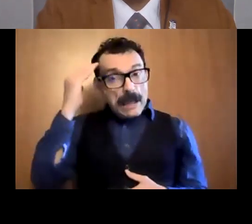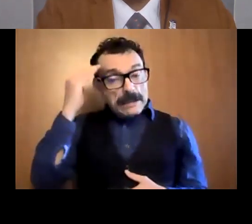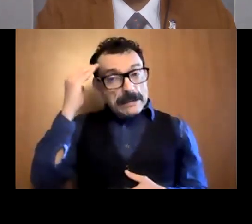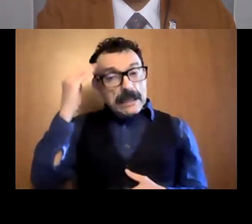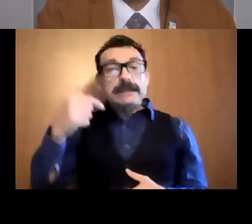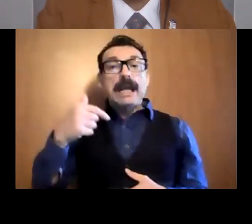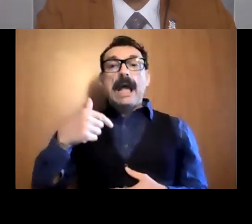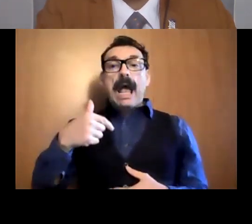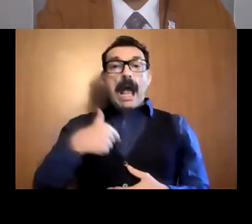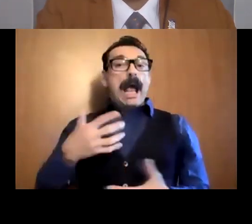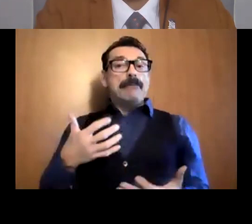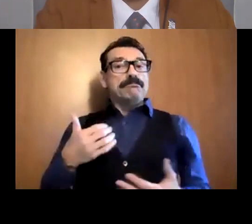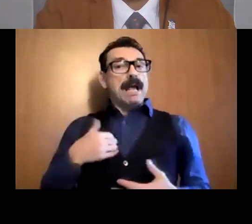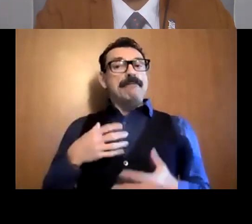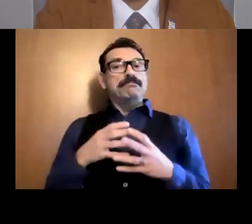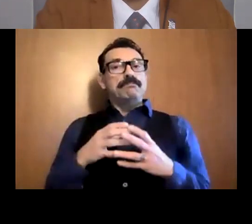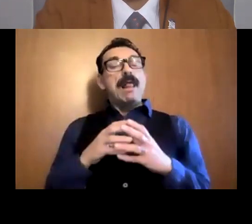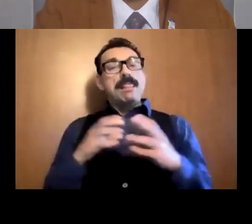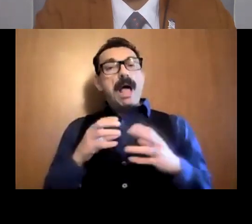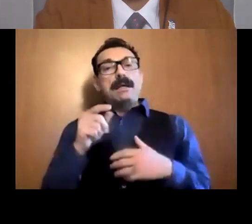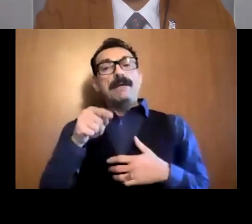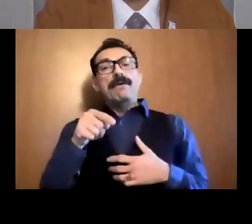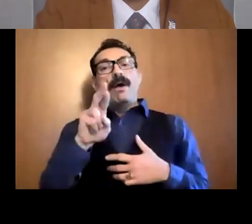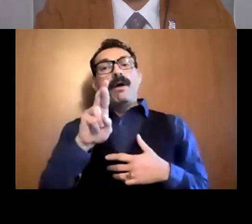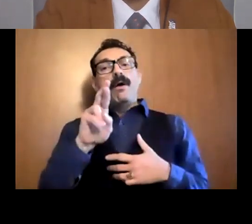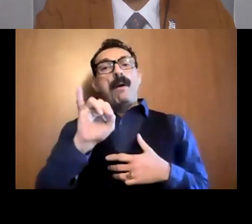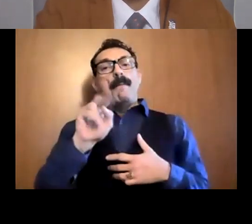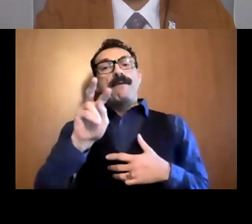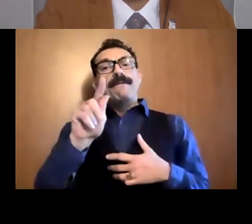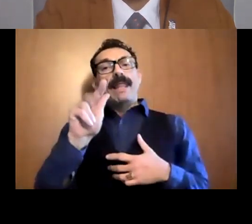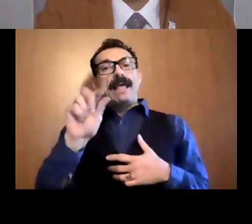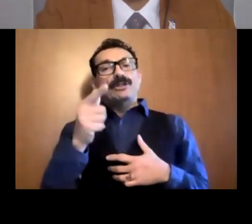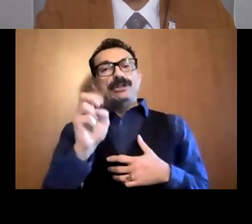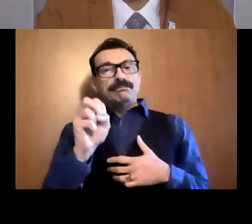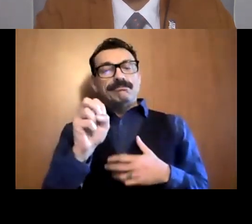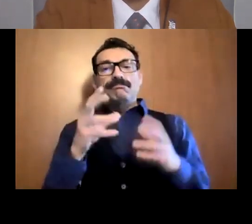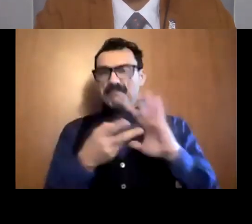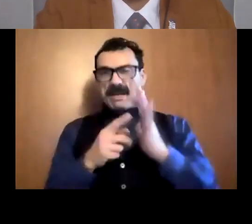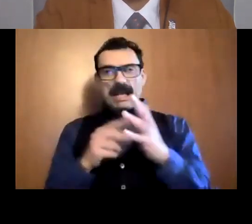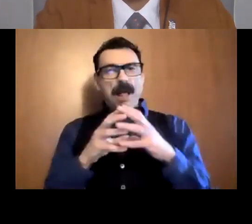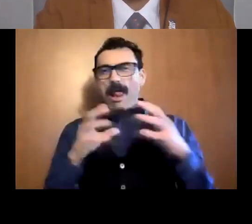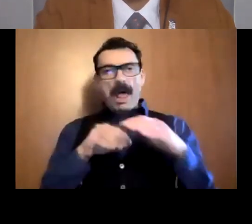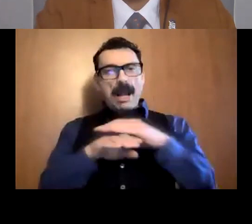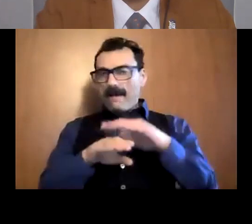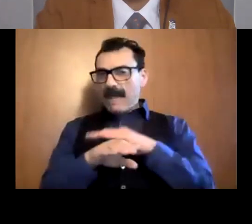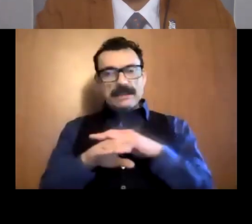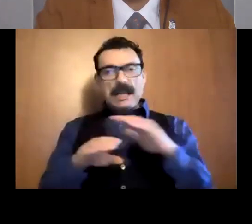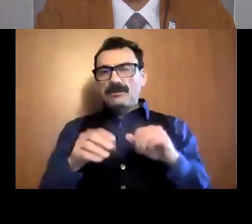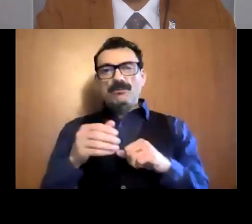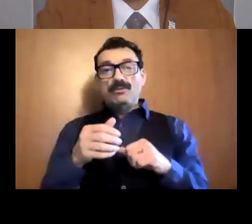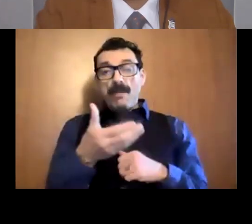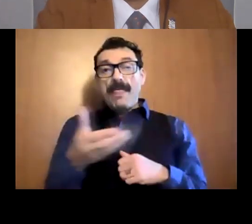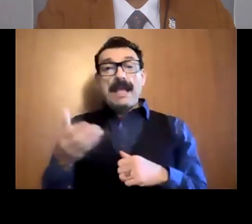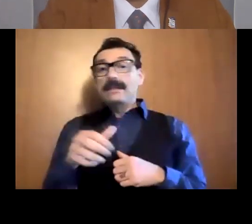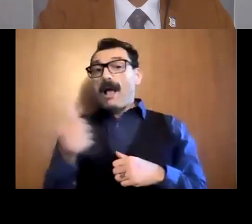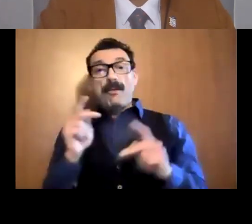position of privilege. I have a lot of information and a lot of access that a lot of people don't have. And my cell phone blows up with these questions all the time from my